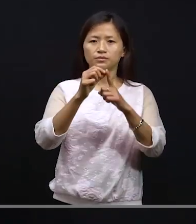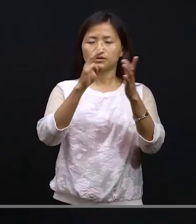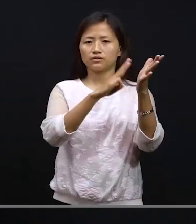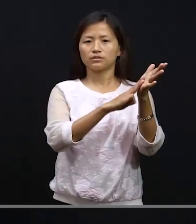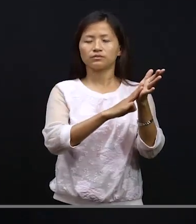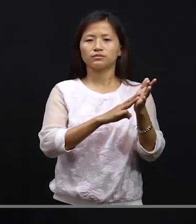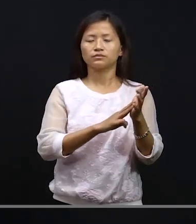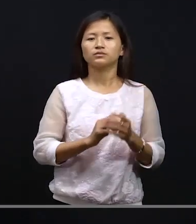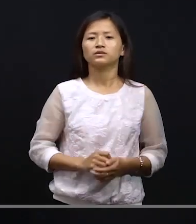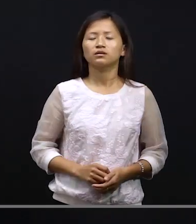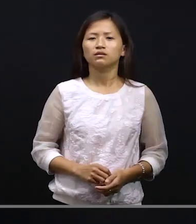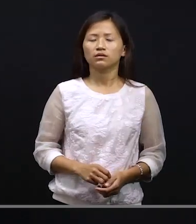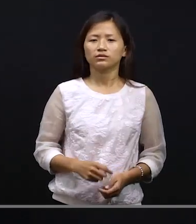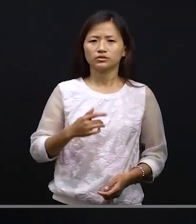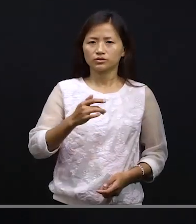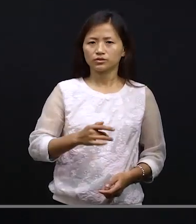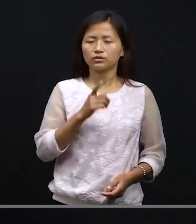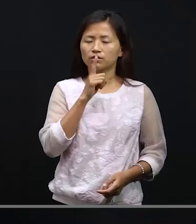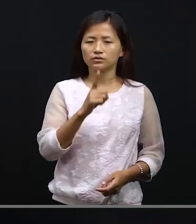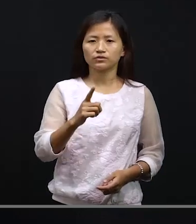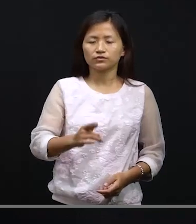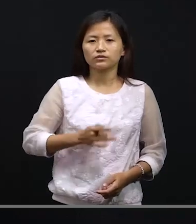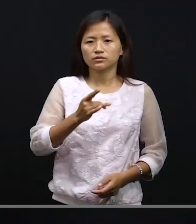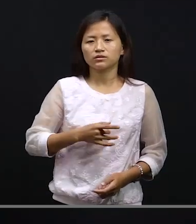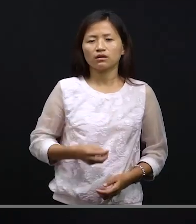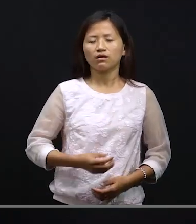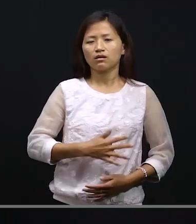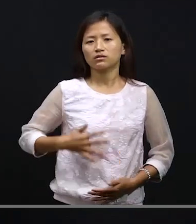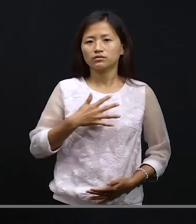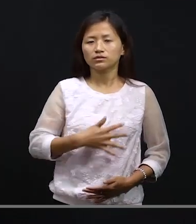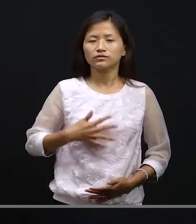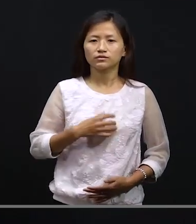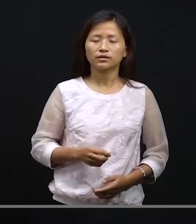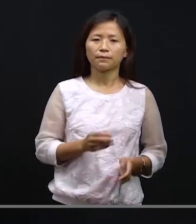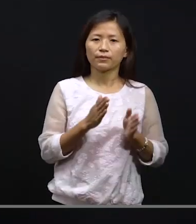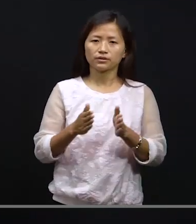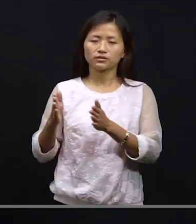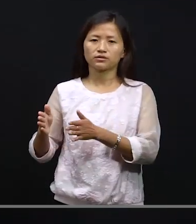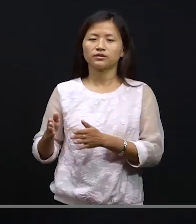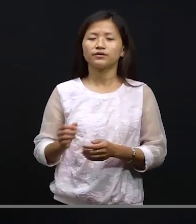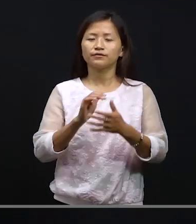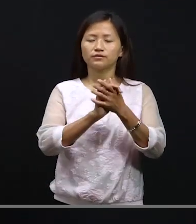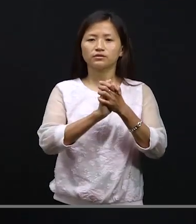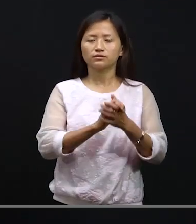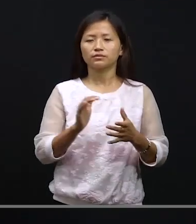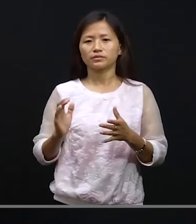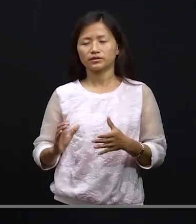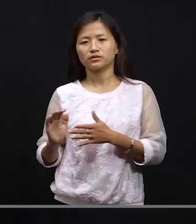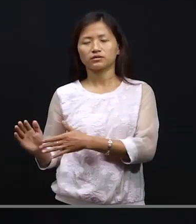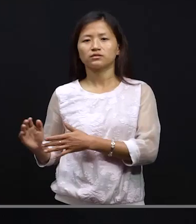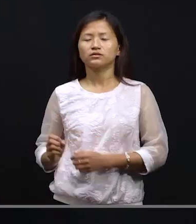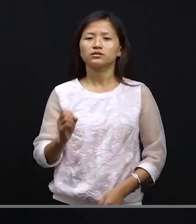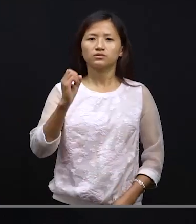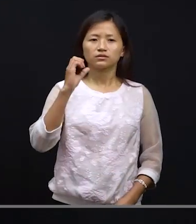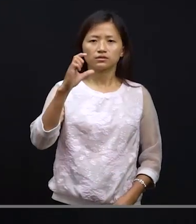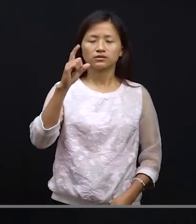it. So I'm sure you will feel hungry. So even if you do not like a particular friend or a particular classmate, if he is willing to